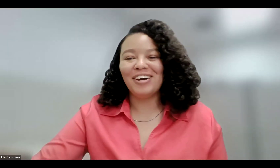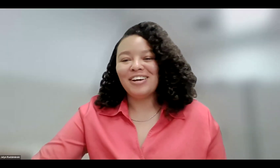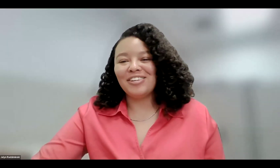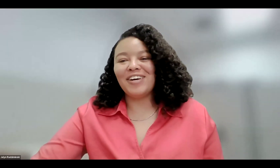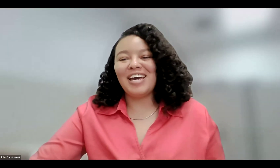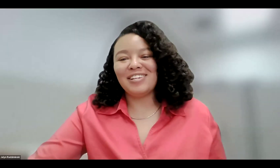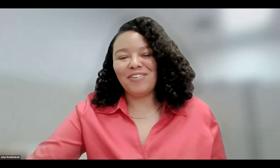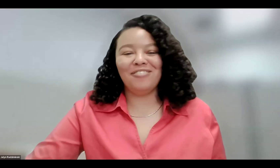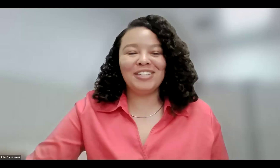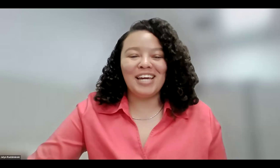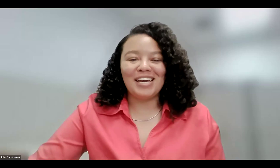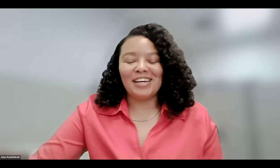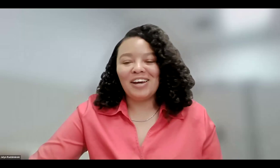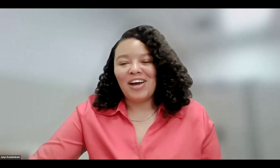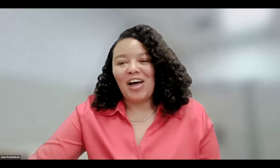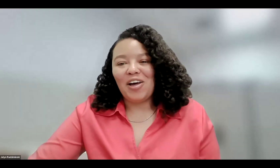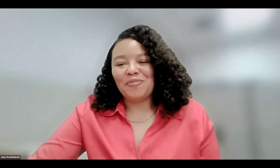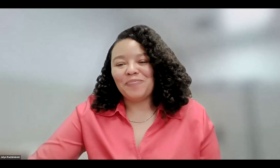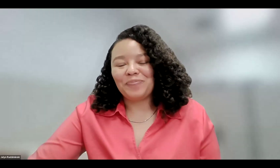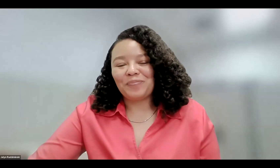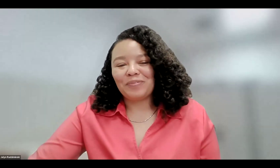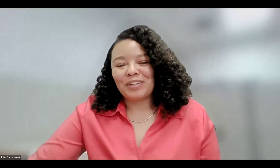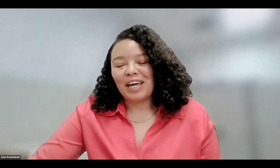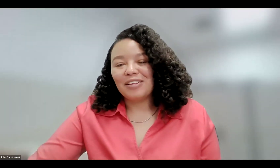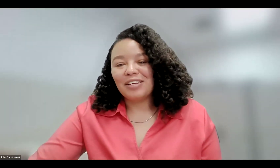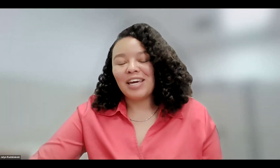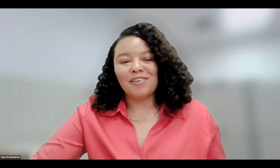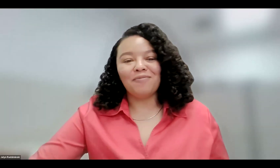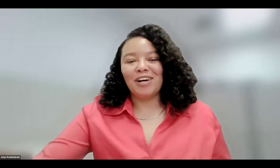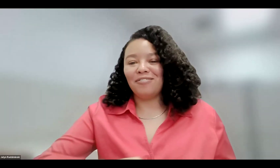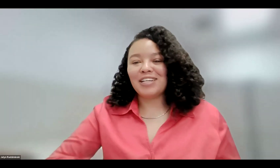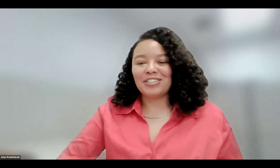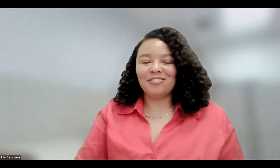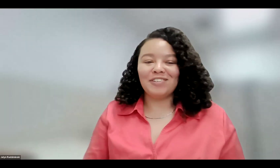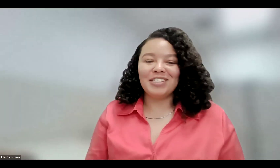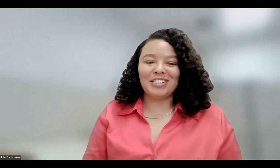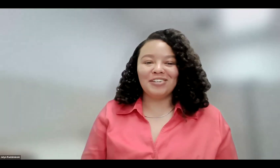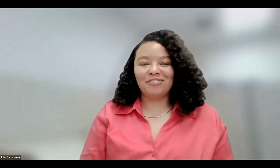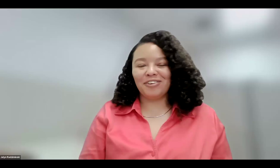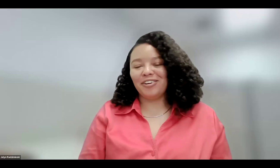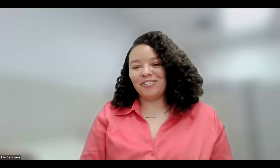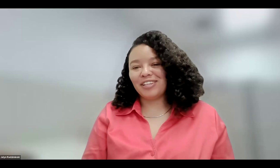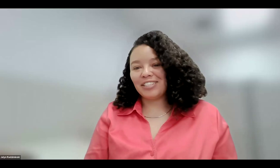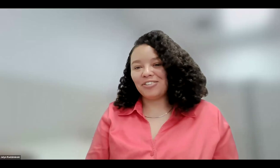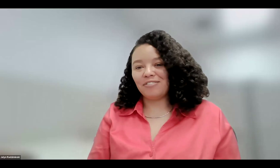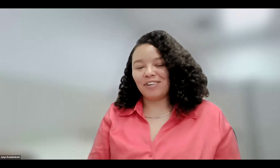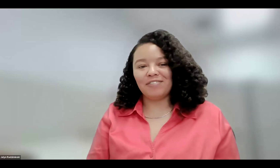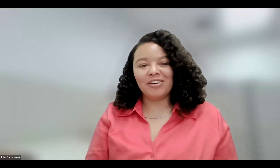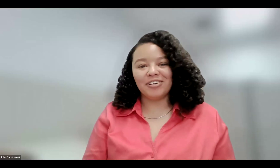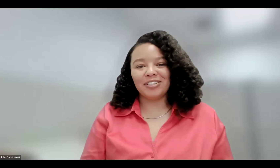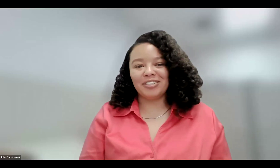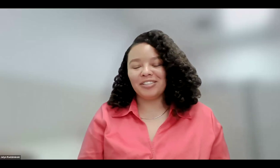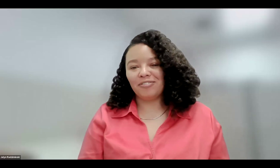you and Britt were saying. And Kim, what is your vision for the next